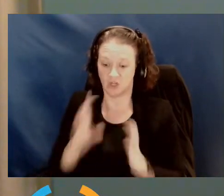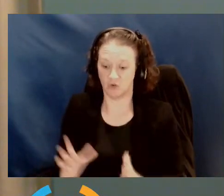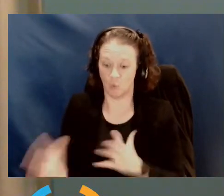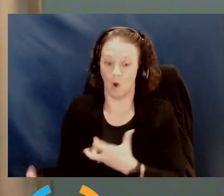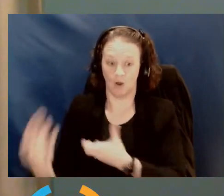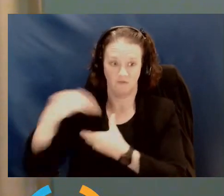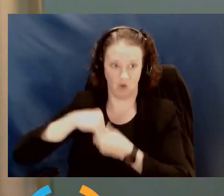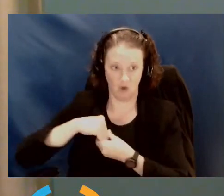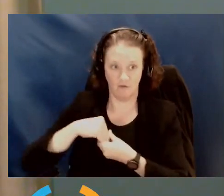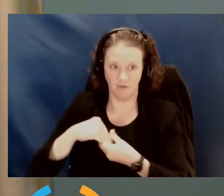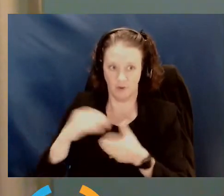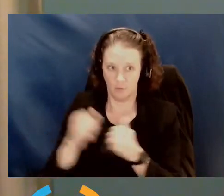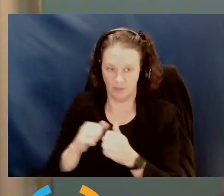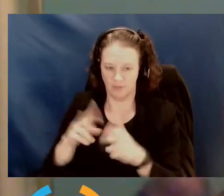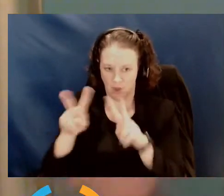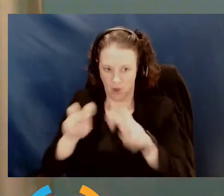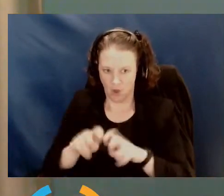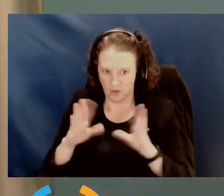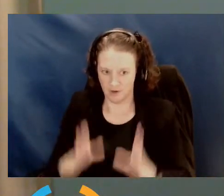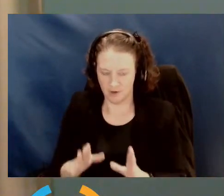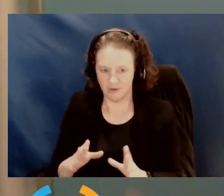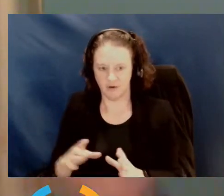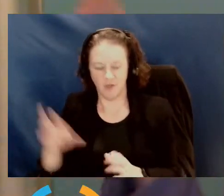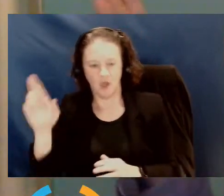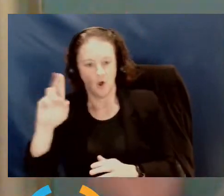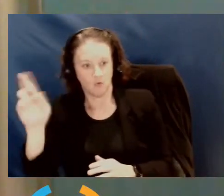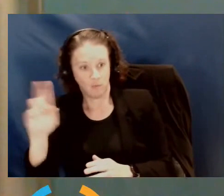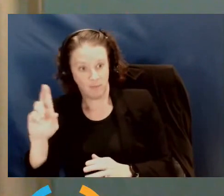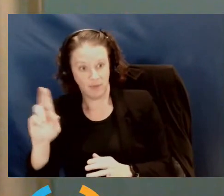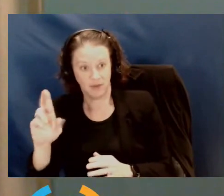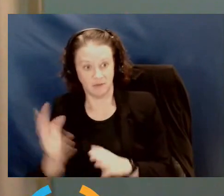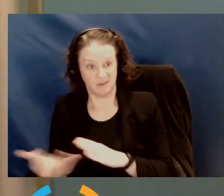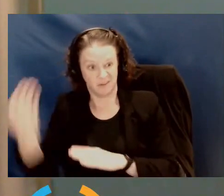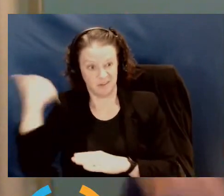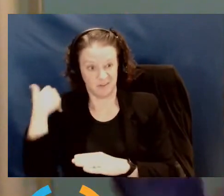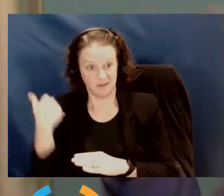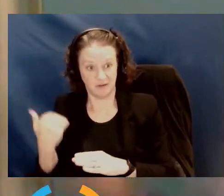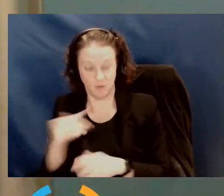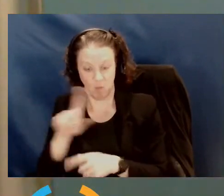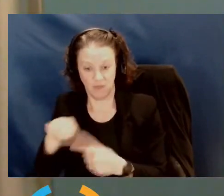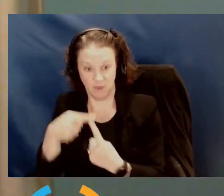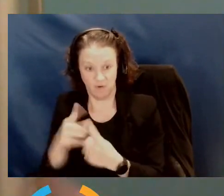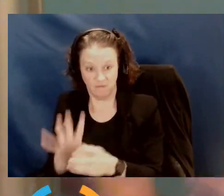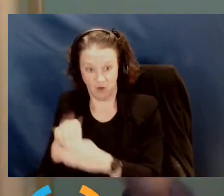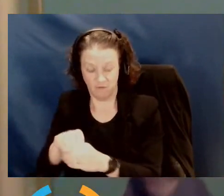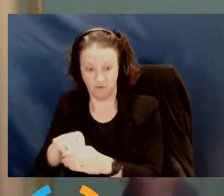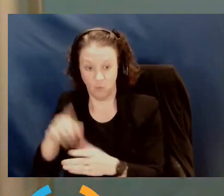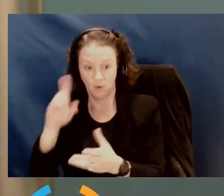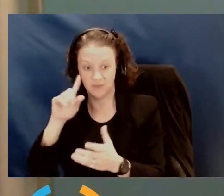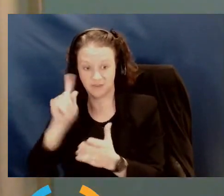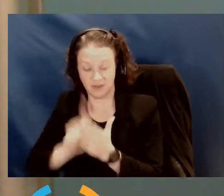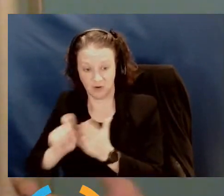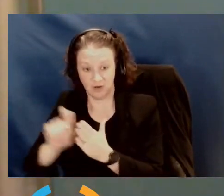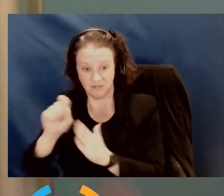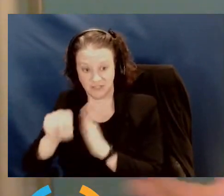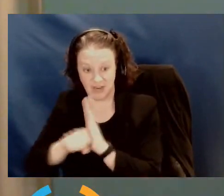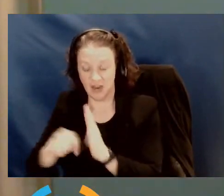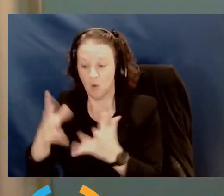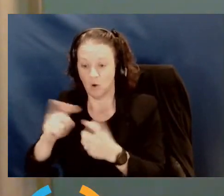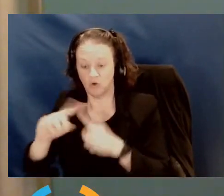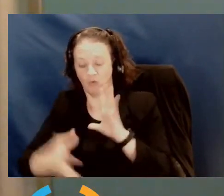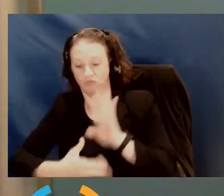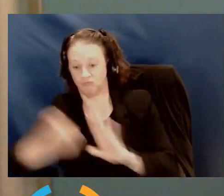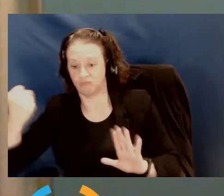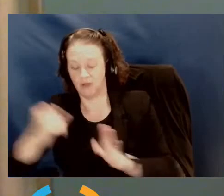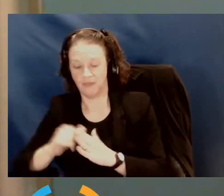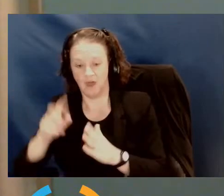of the legislature, actually sought to strip the audits function from the Secretary of State when the Secretary of State was a Democrat. Of course, did not